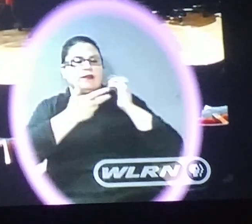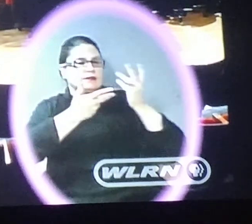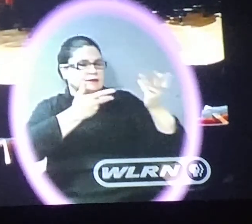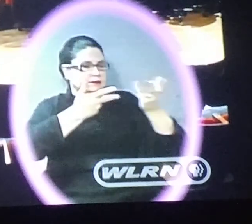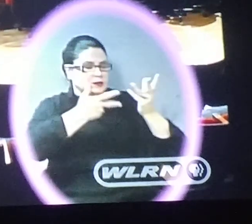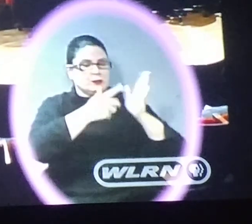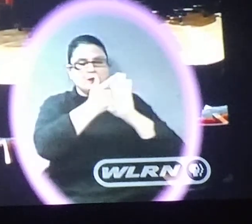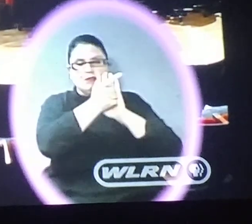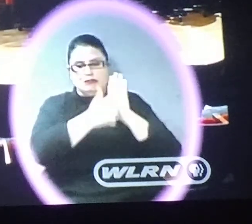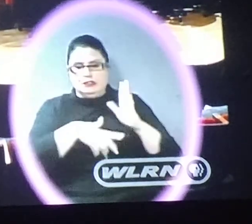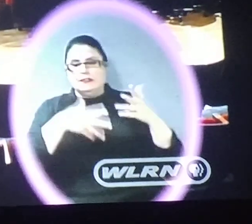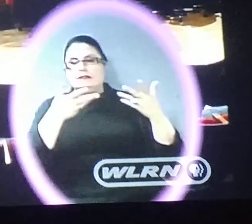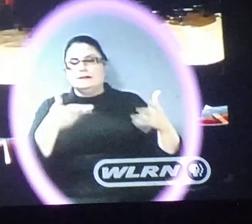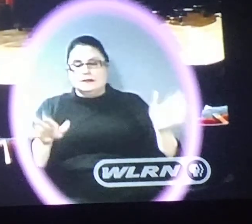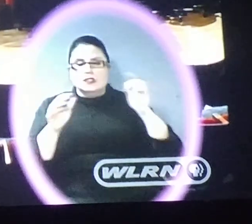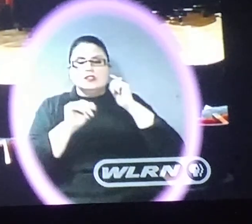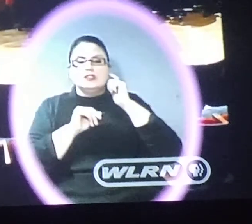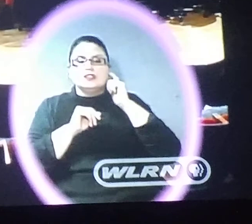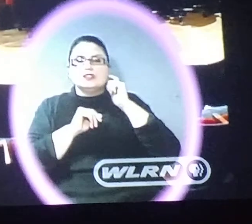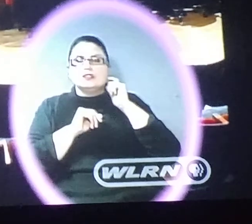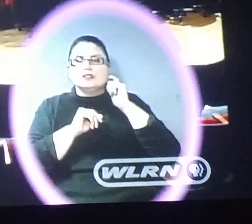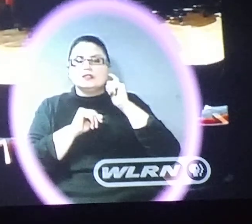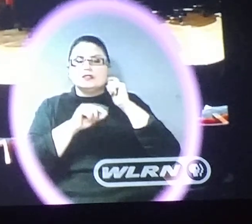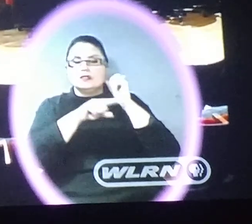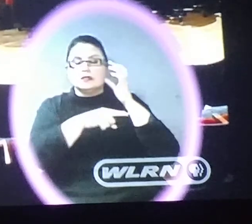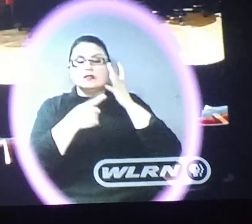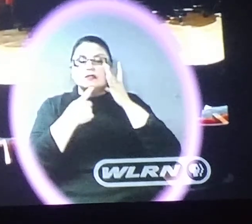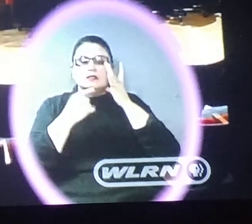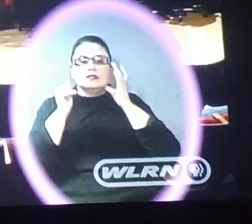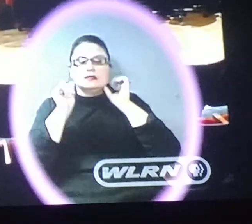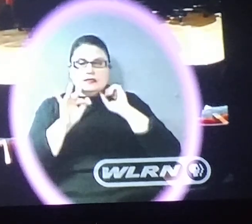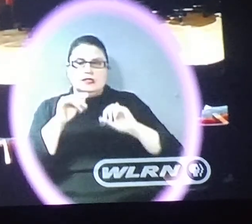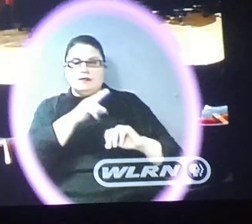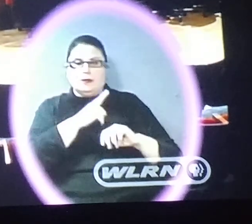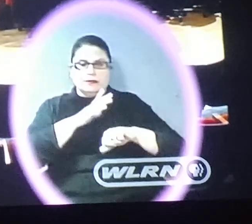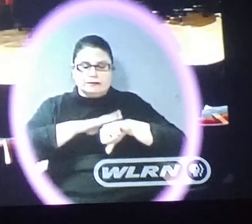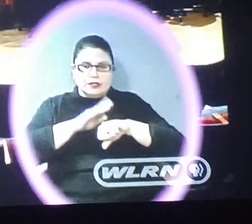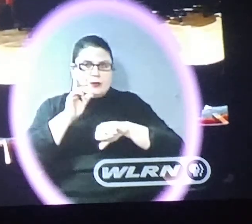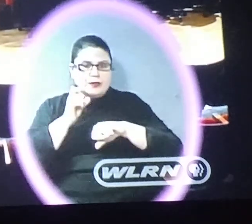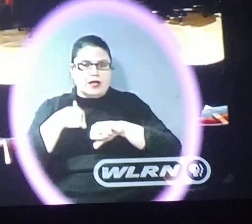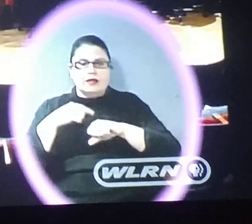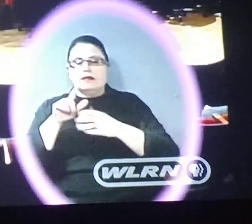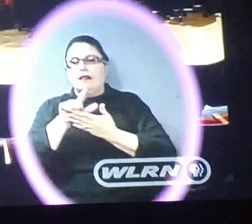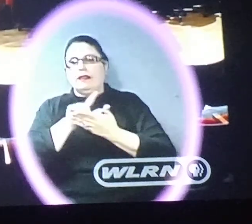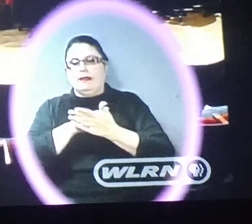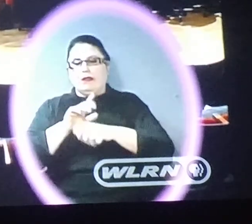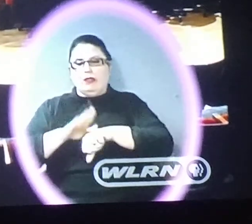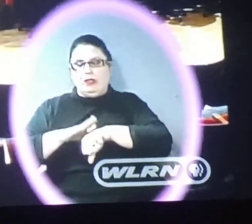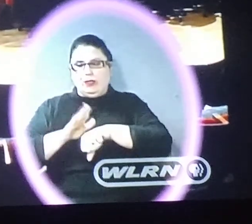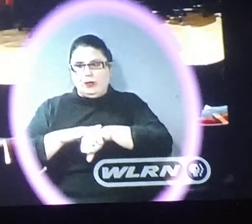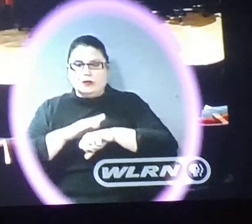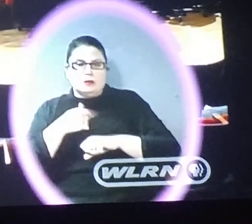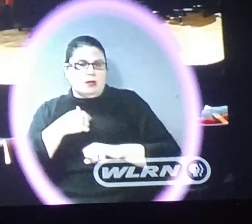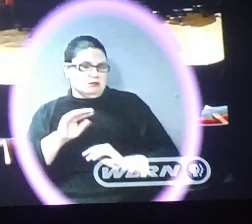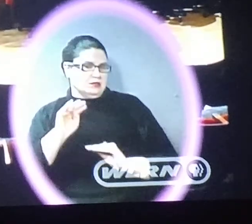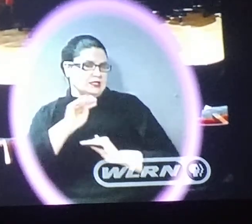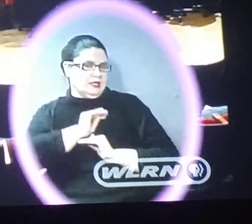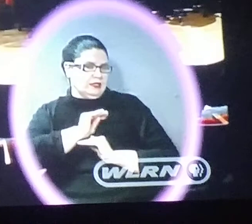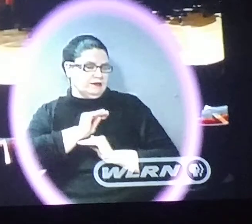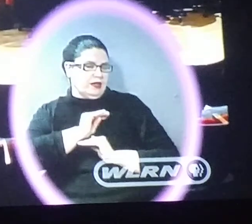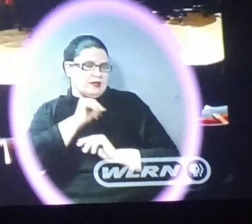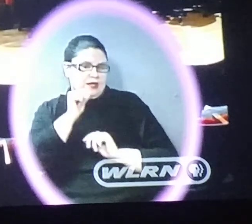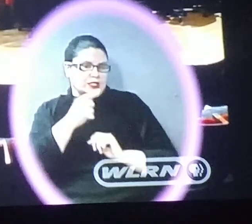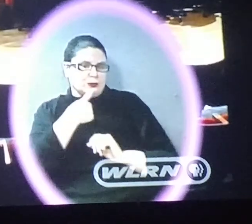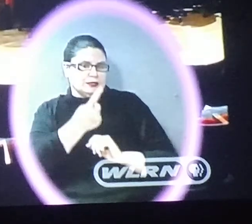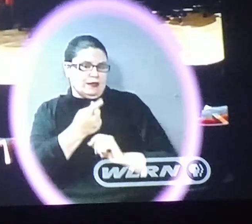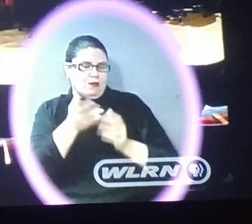he'll share with the board members, he said had he been privy to this issue, he would have issued a legal alert, so I'm satisfied not to say or ask anything else.